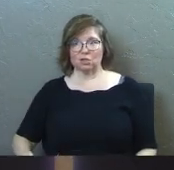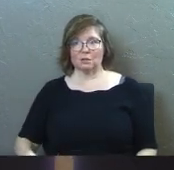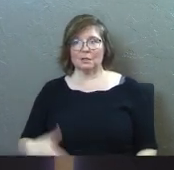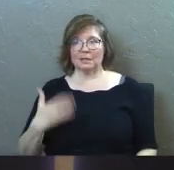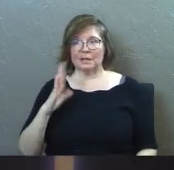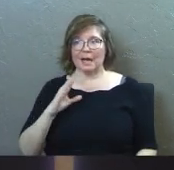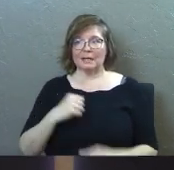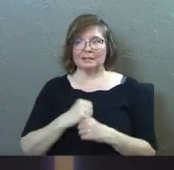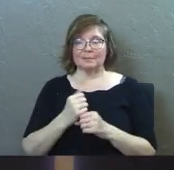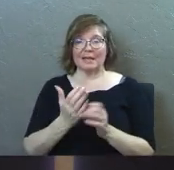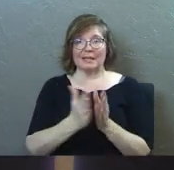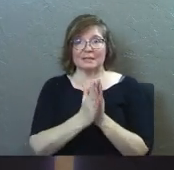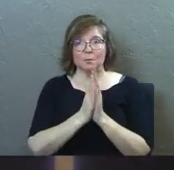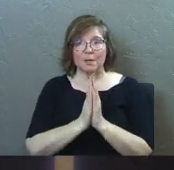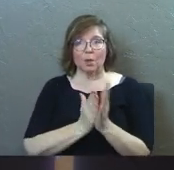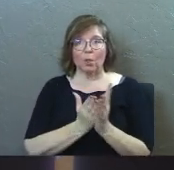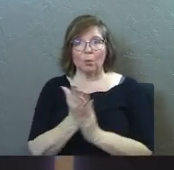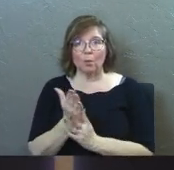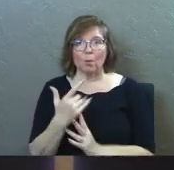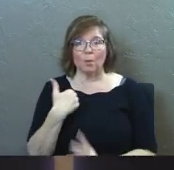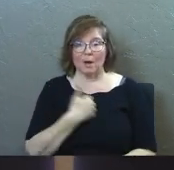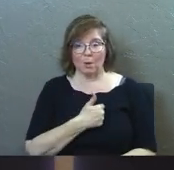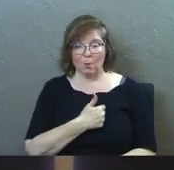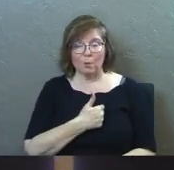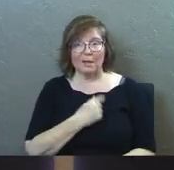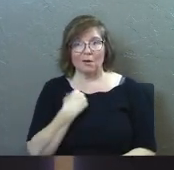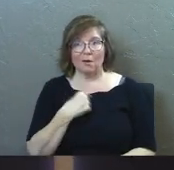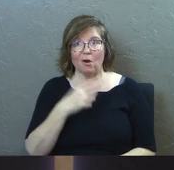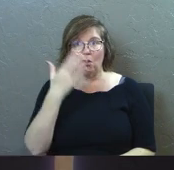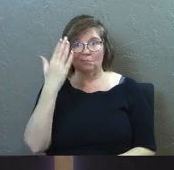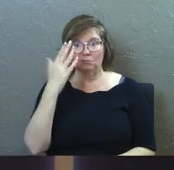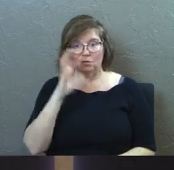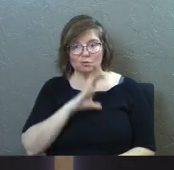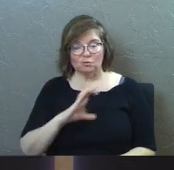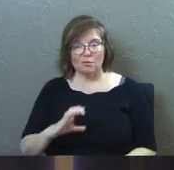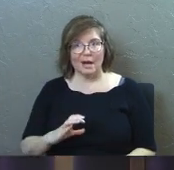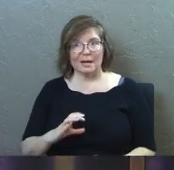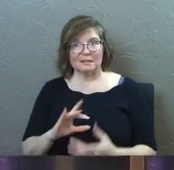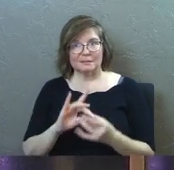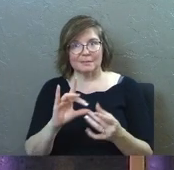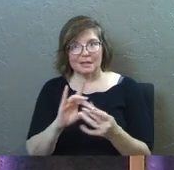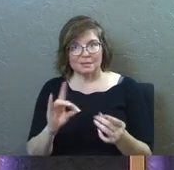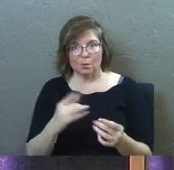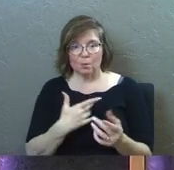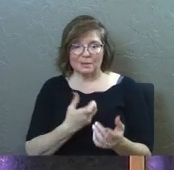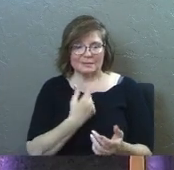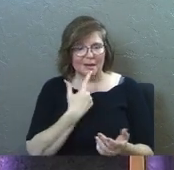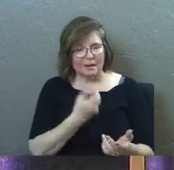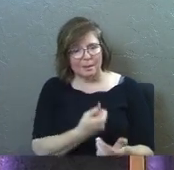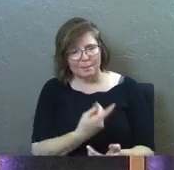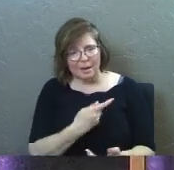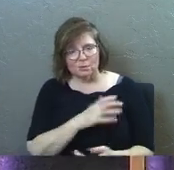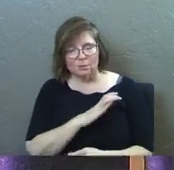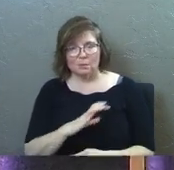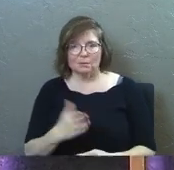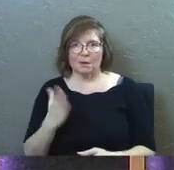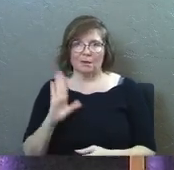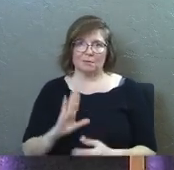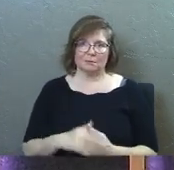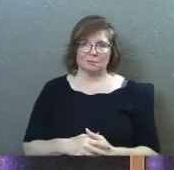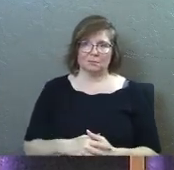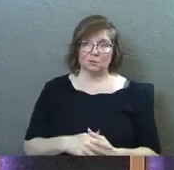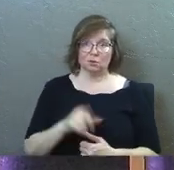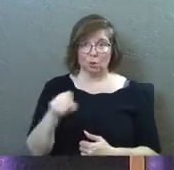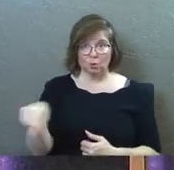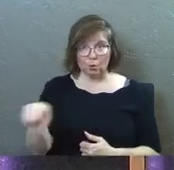appeal through us. We speak for Christ when we plead, come back to God. Yes. So you're